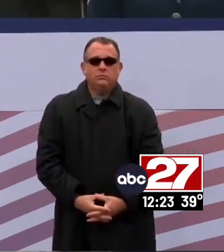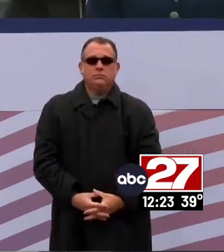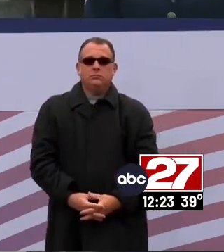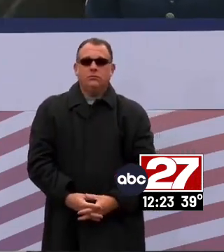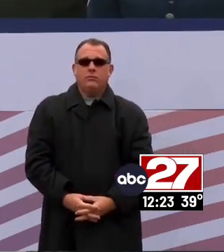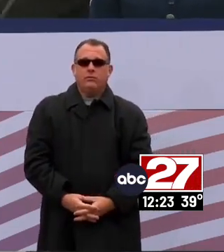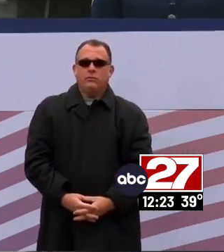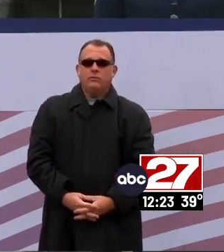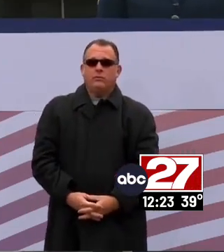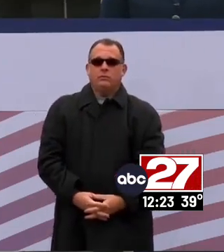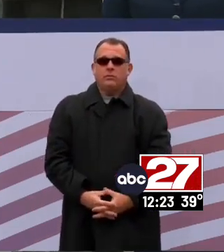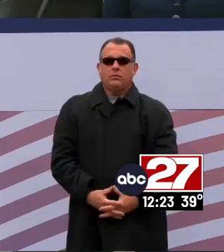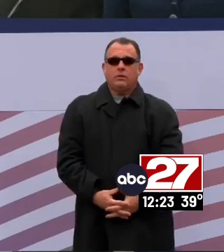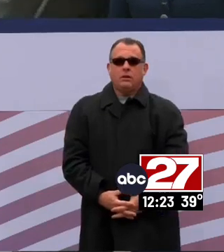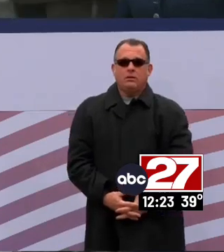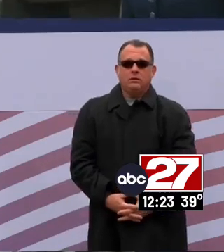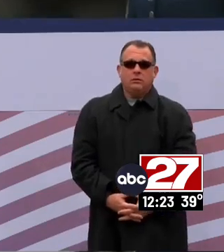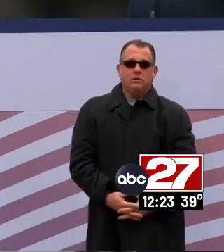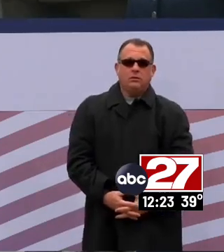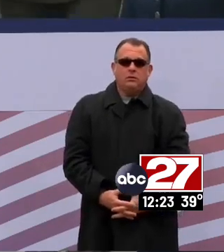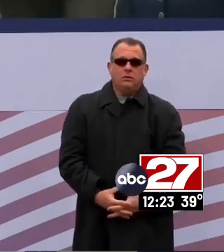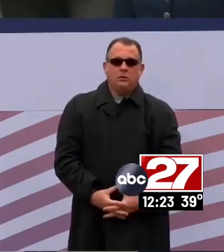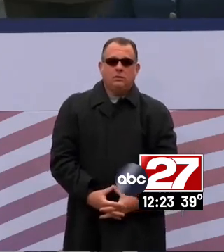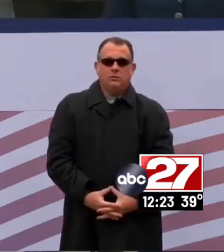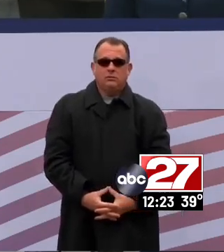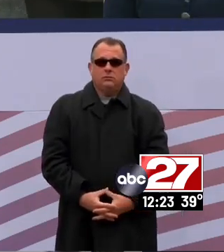Ready? Thank